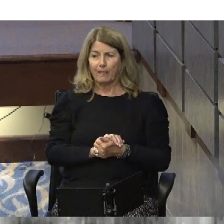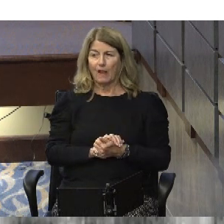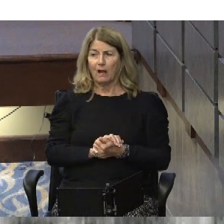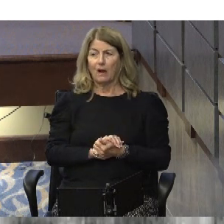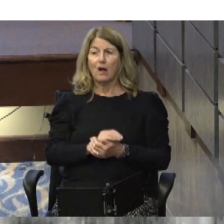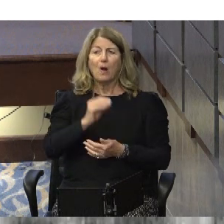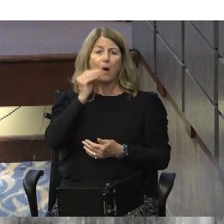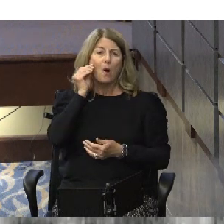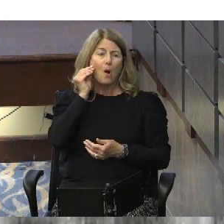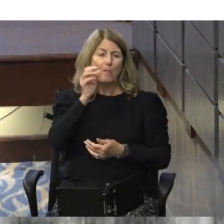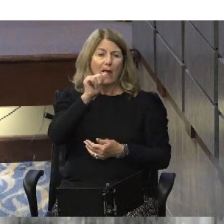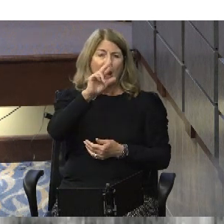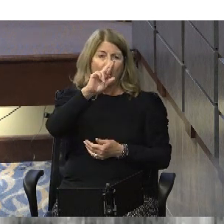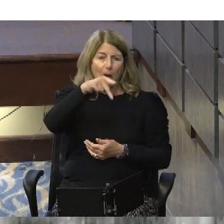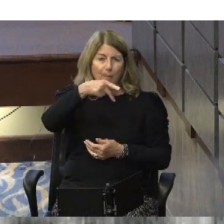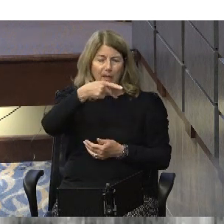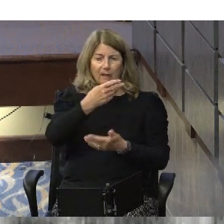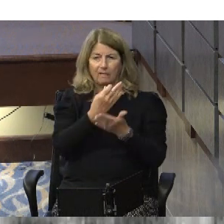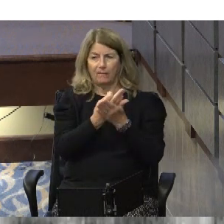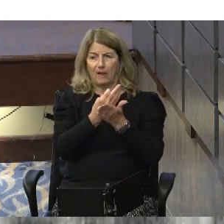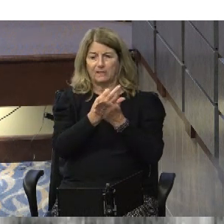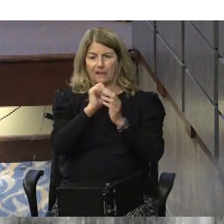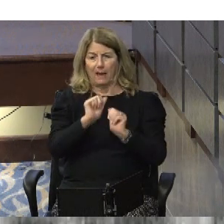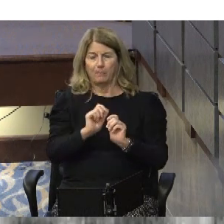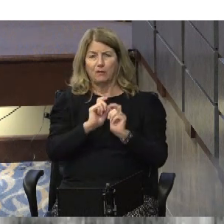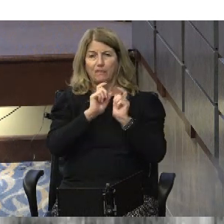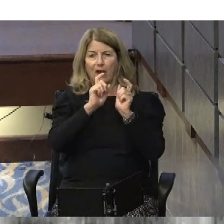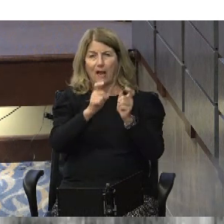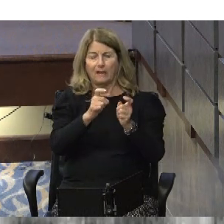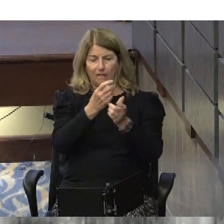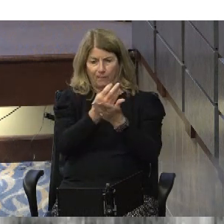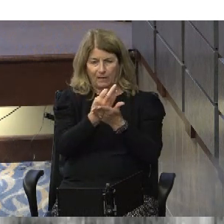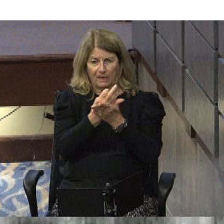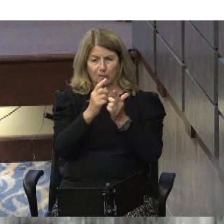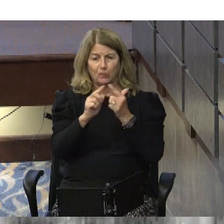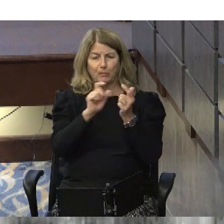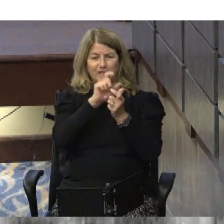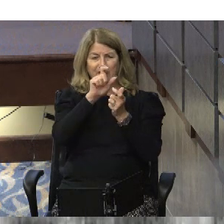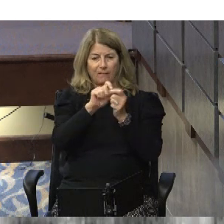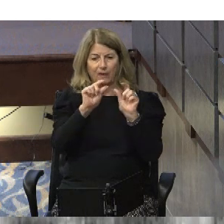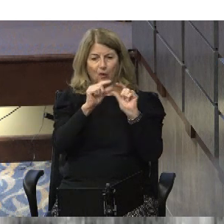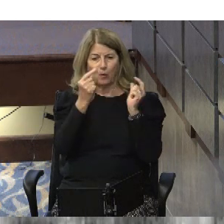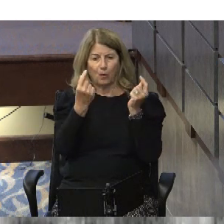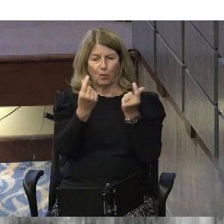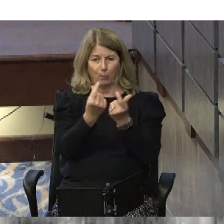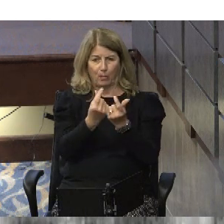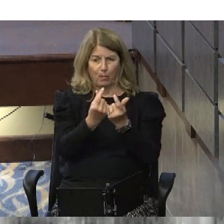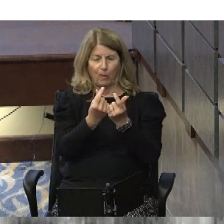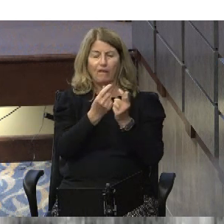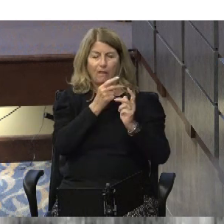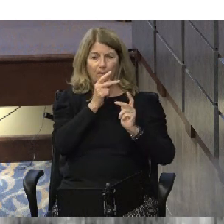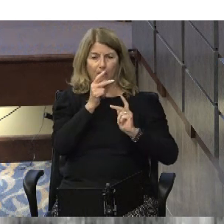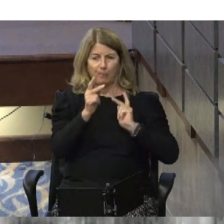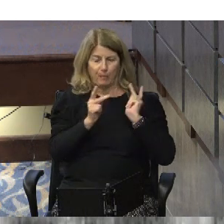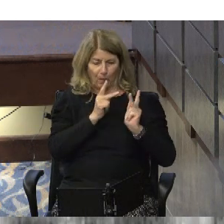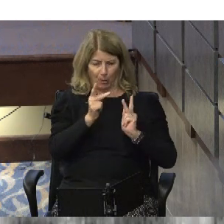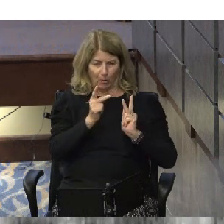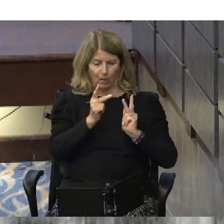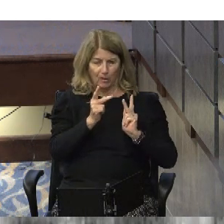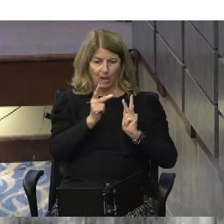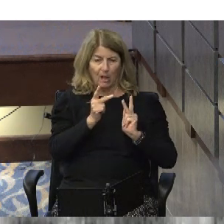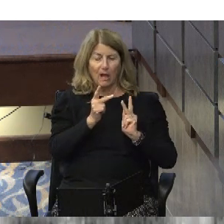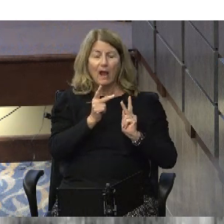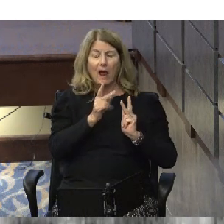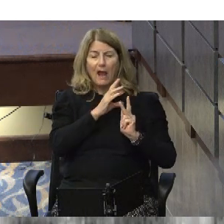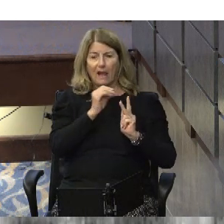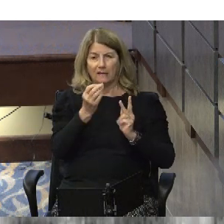Home ARP funds can provide funding to a particular group of to particular population groups. as well as